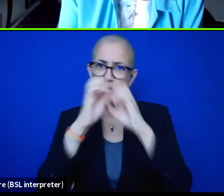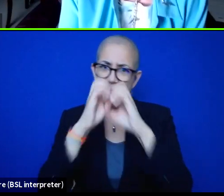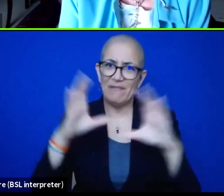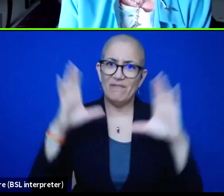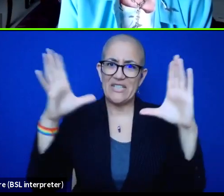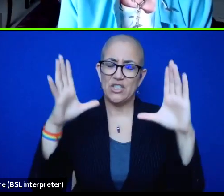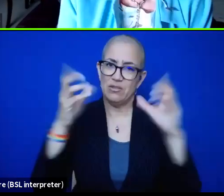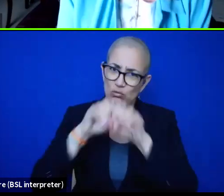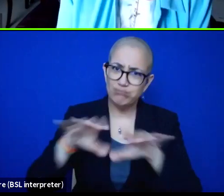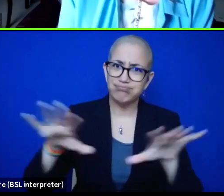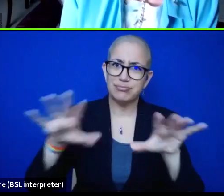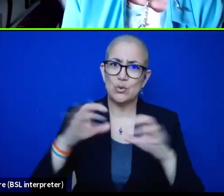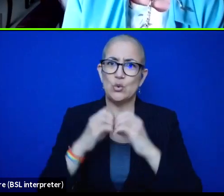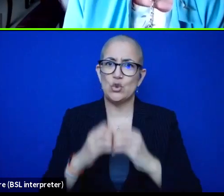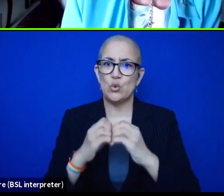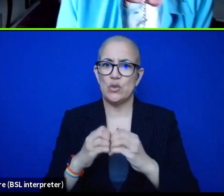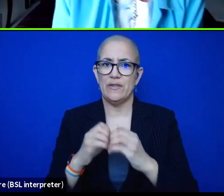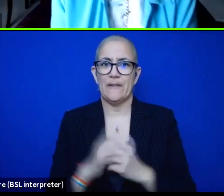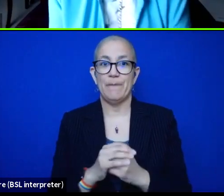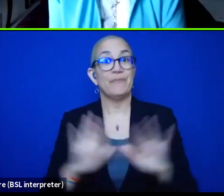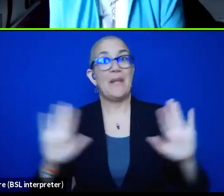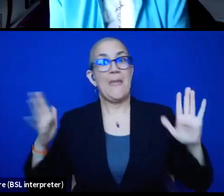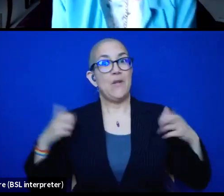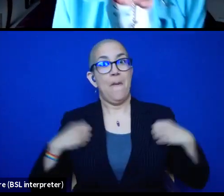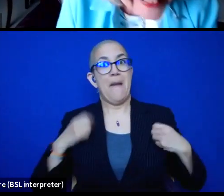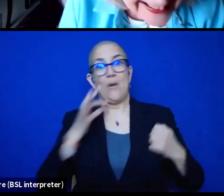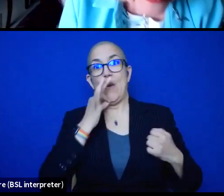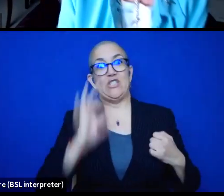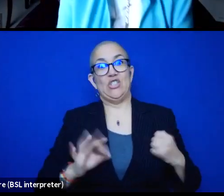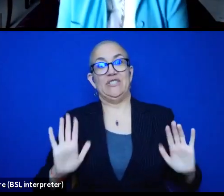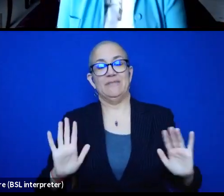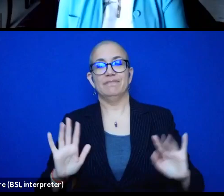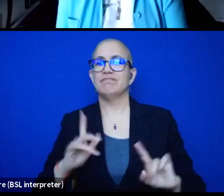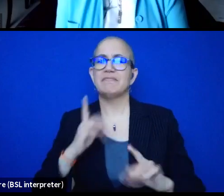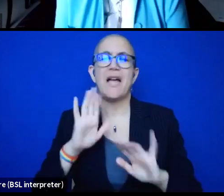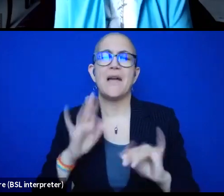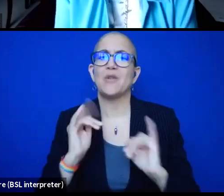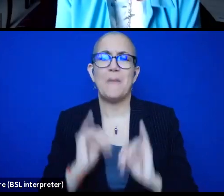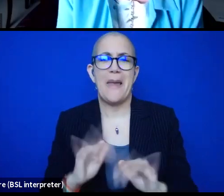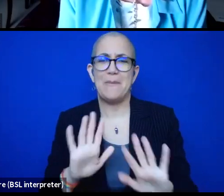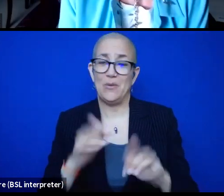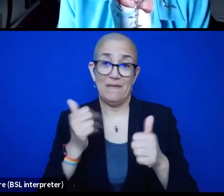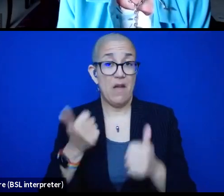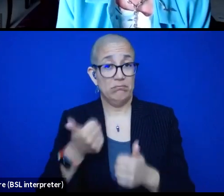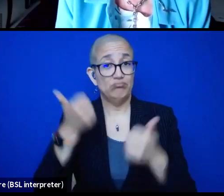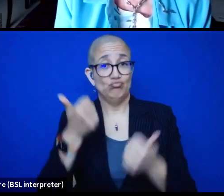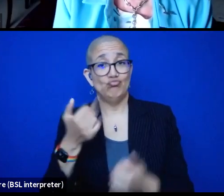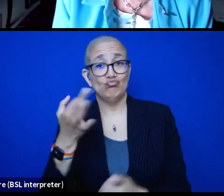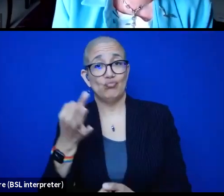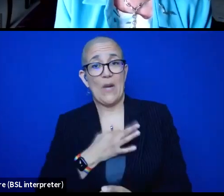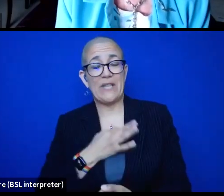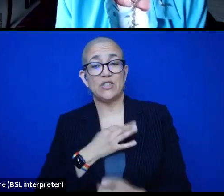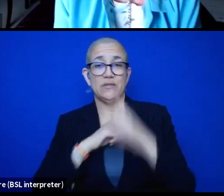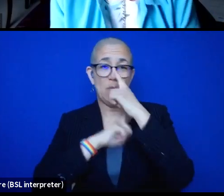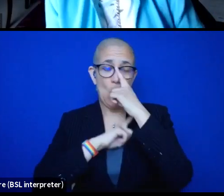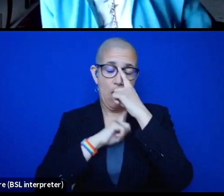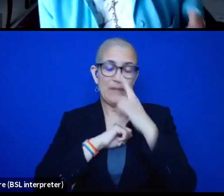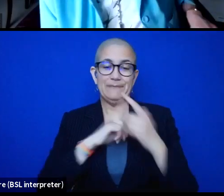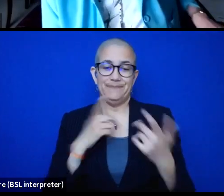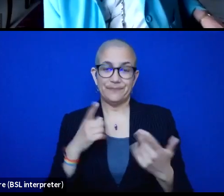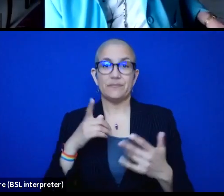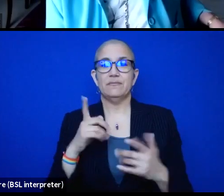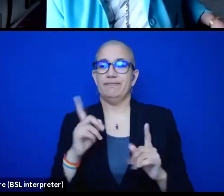students? Again, these are not my questions. No, and I don't blame you at all, Sue. And it's a great question, because actually the premise of it, which is that we need